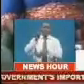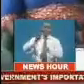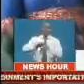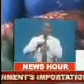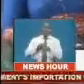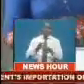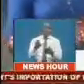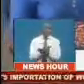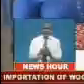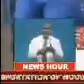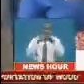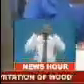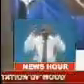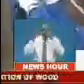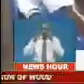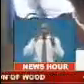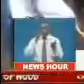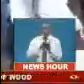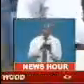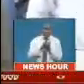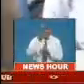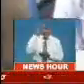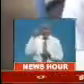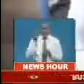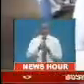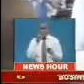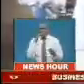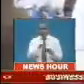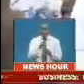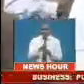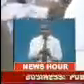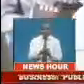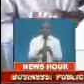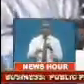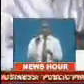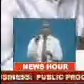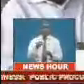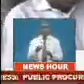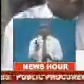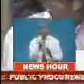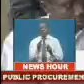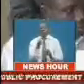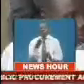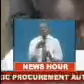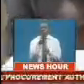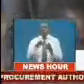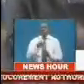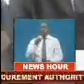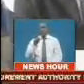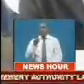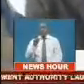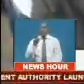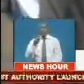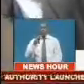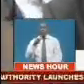Vice President Kwesi Missa-Arthur lauded the move as a fulfillment of the spiritual need of the people of Isiakwa, who